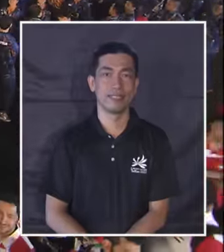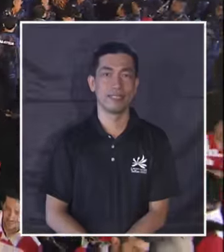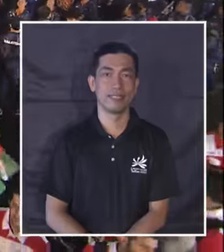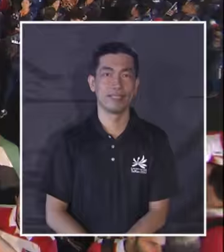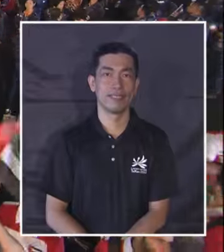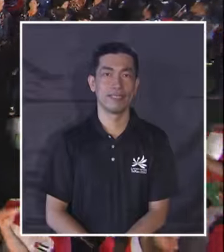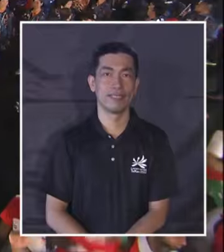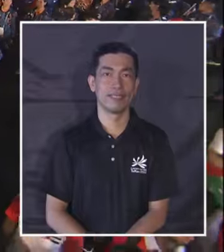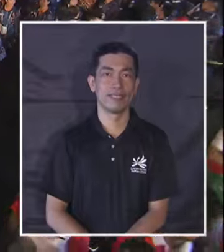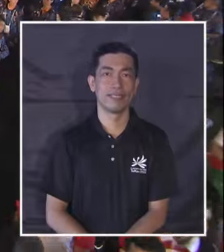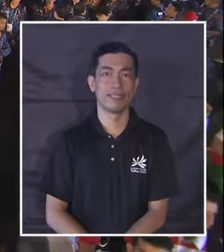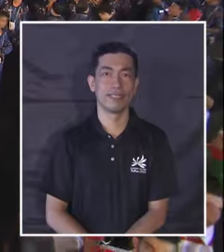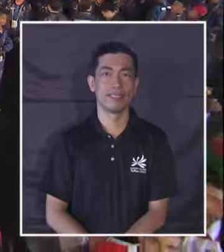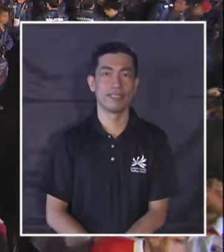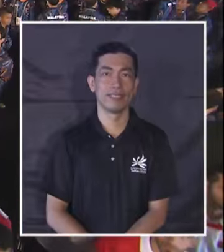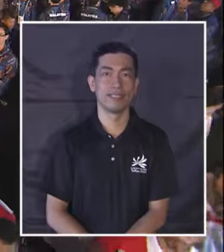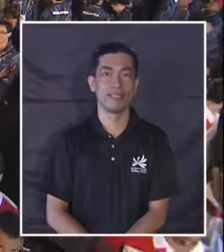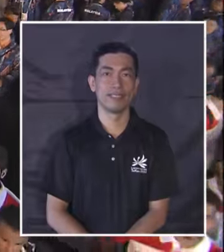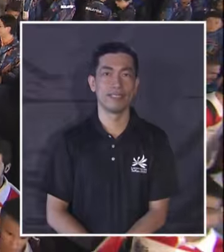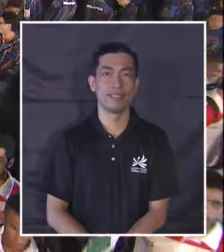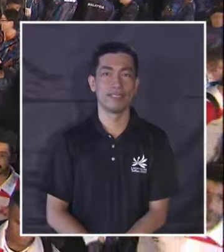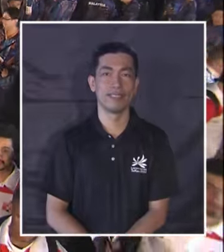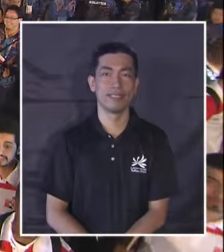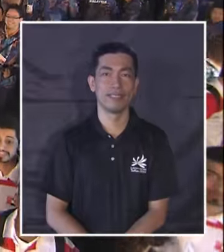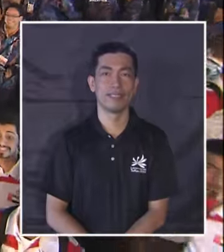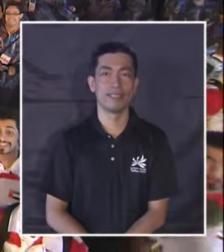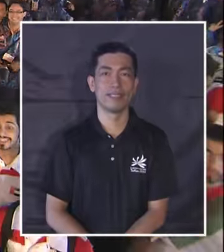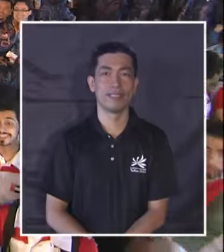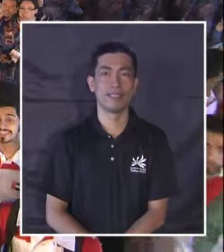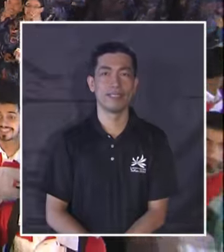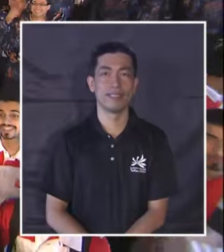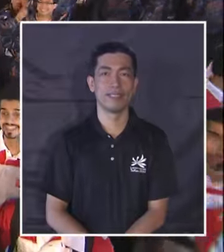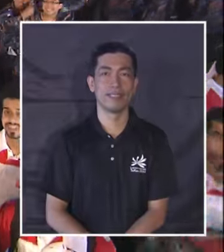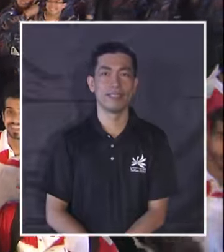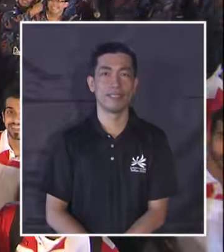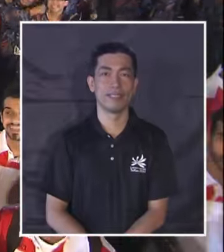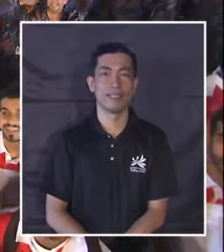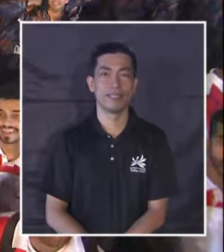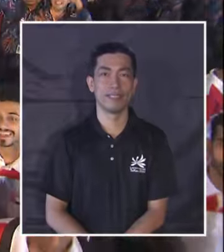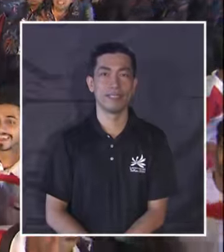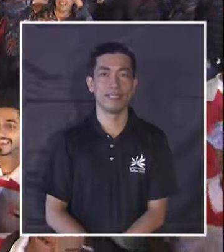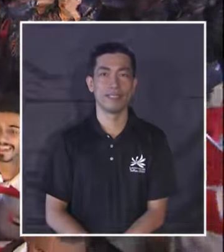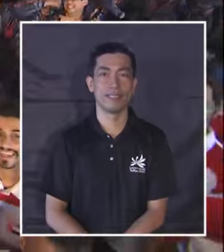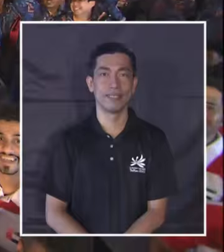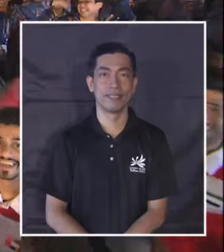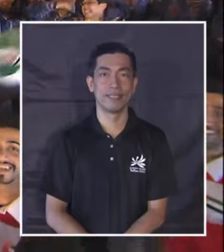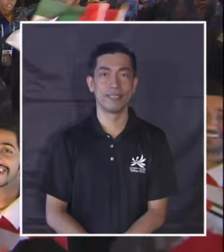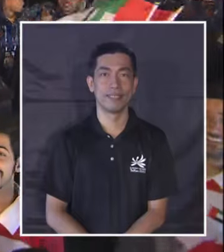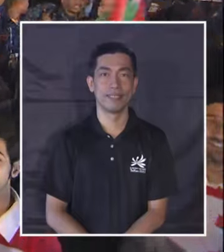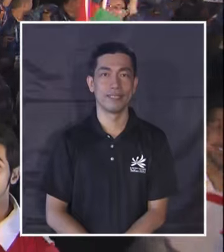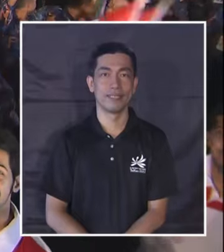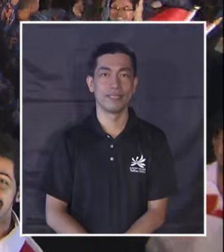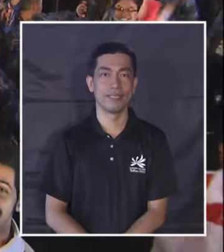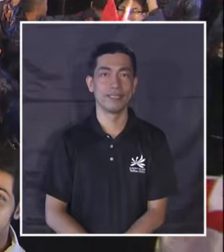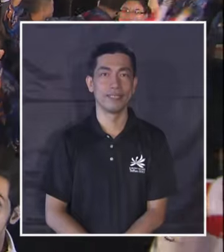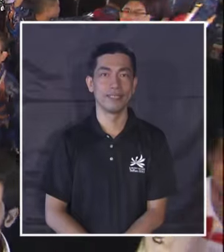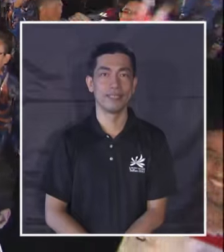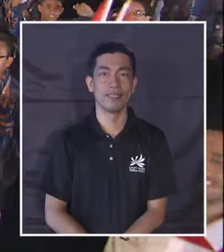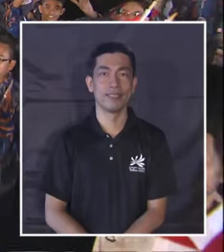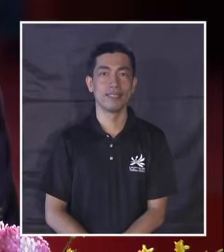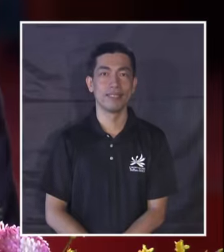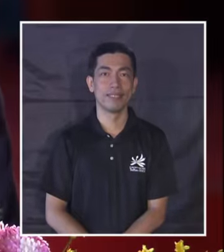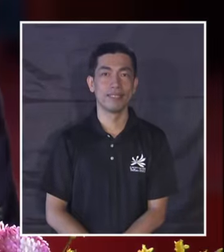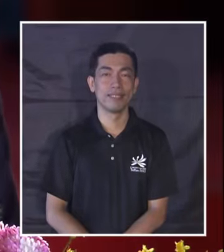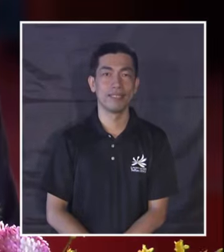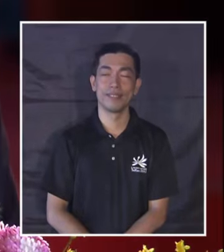remember to greet them and welcome them. Remember that Taoyuan is the warmest city.